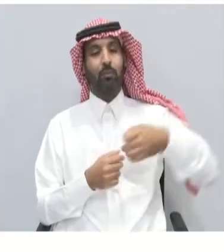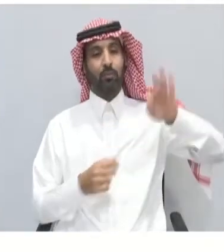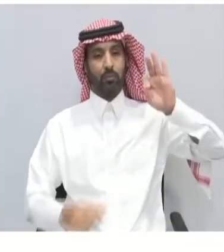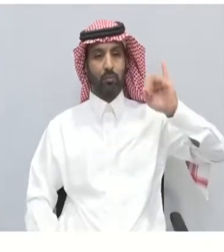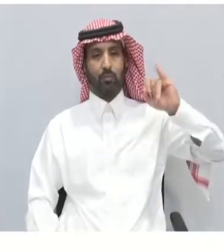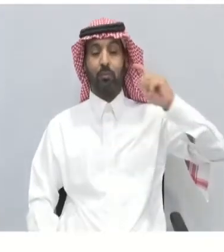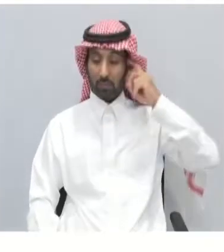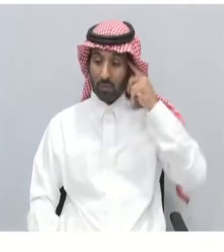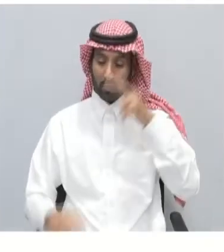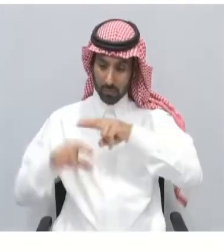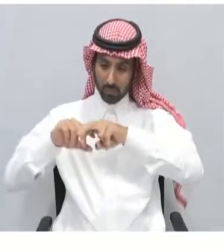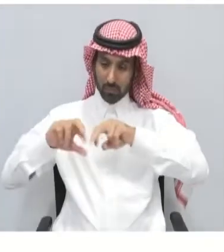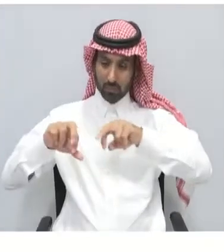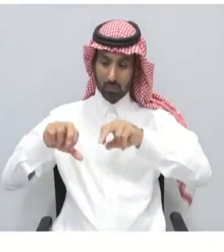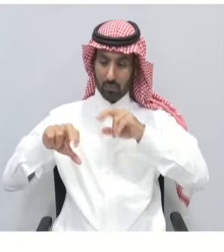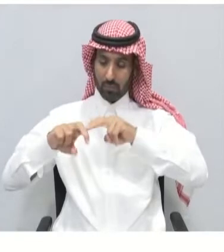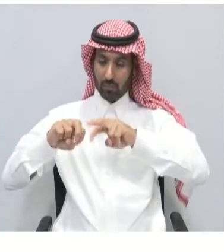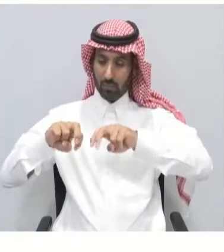find out something, you